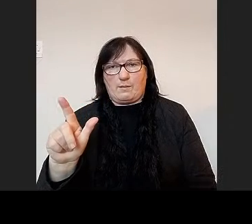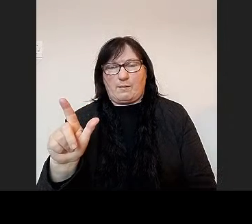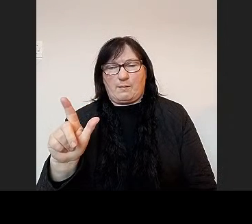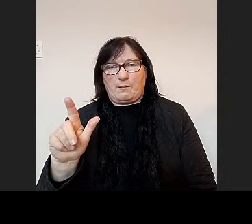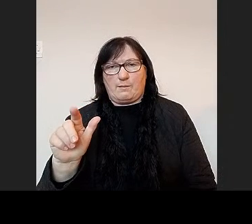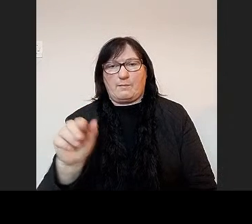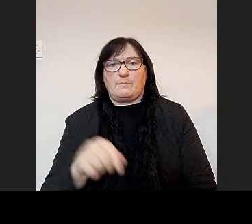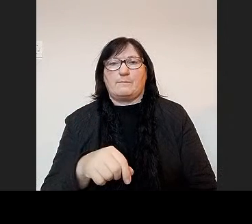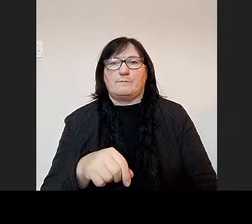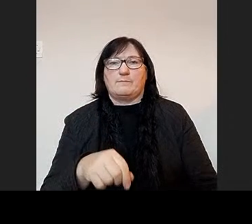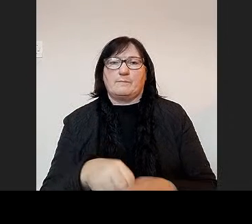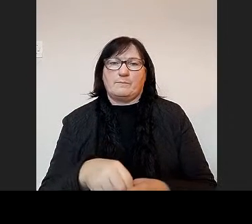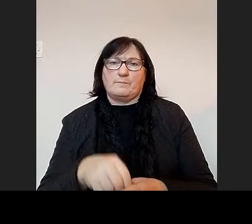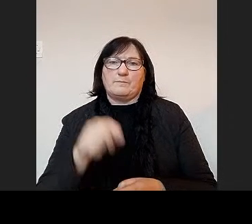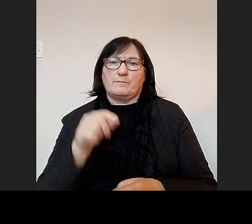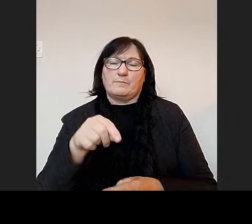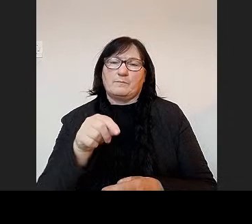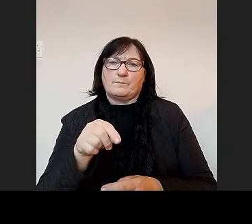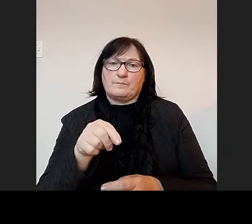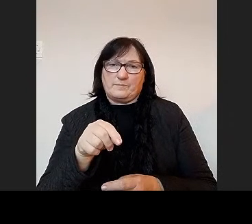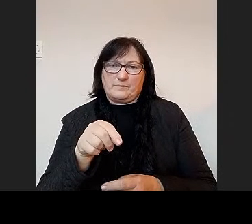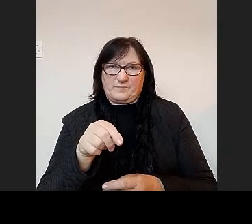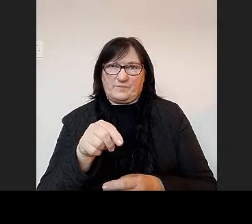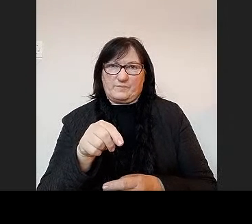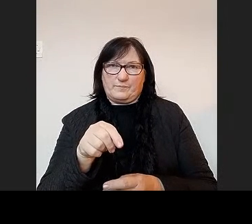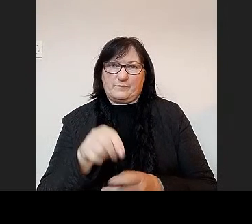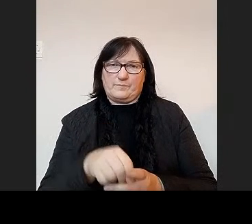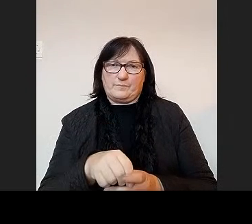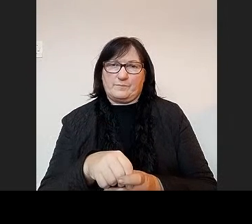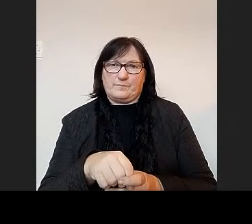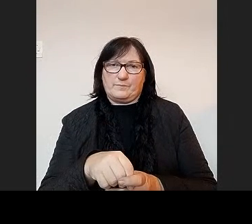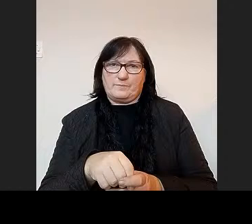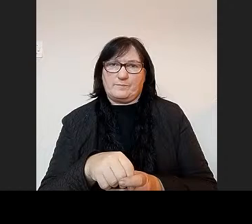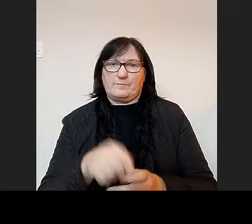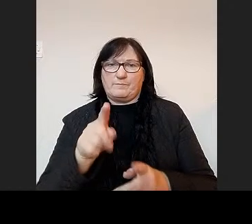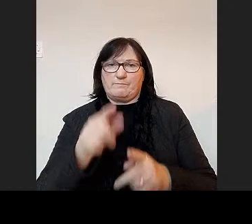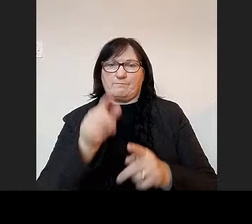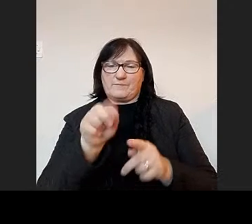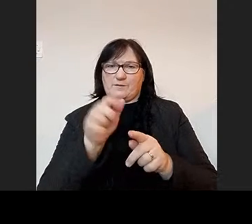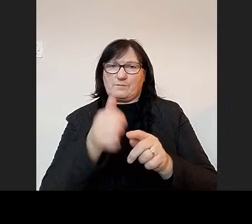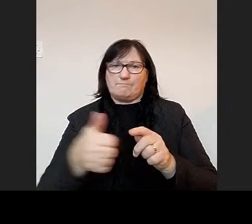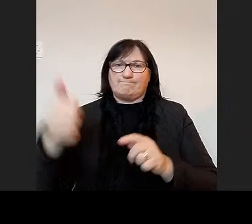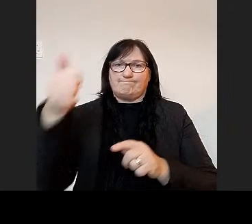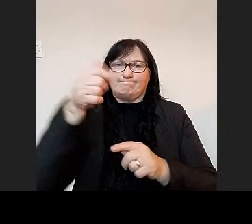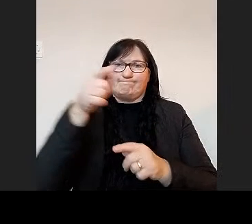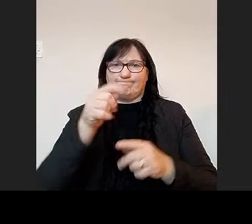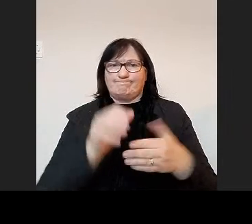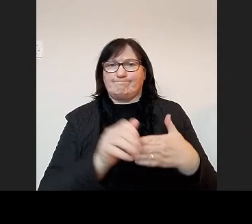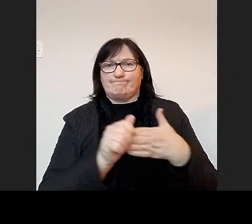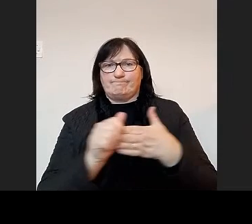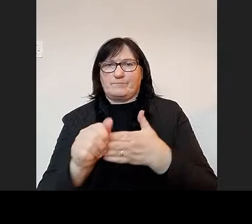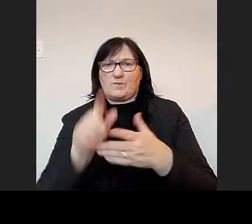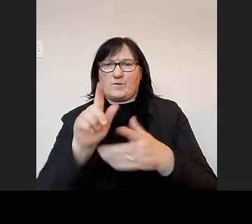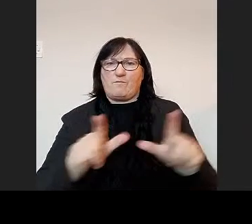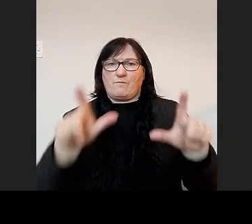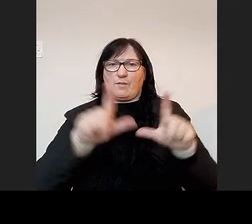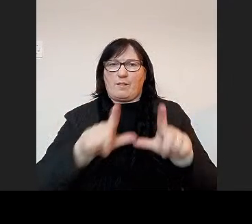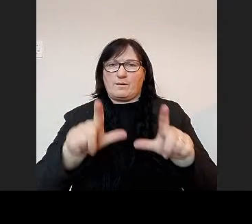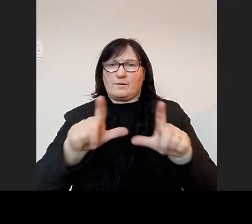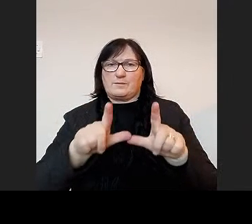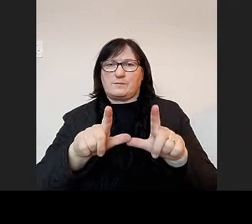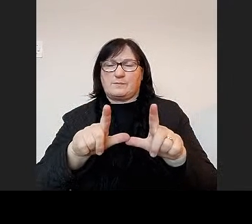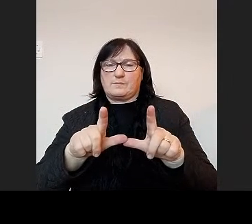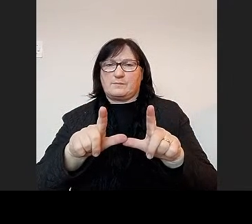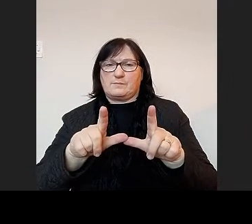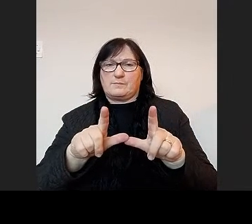Mr. Pokane, as the executive and the leader of this license and the registration